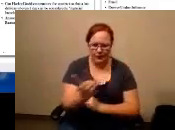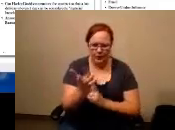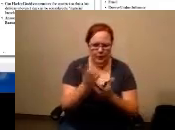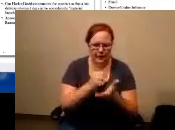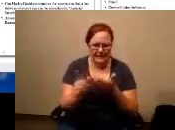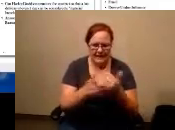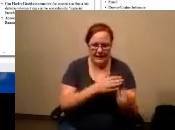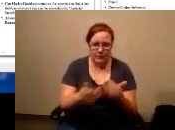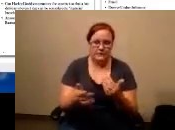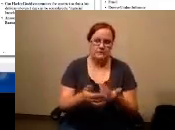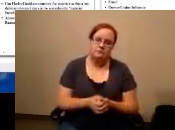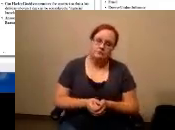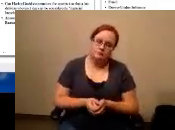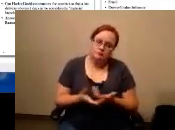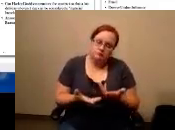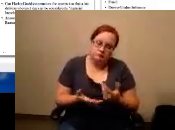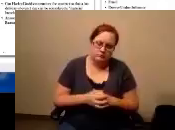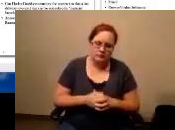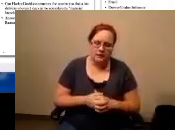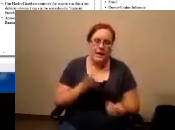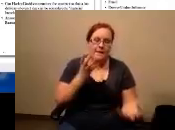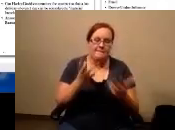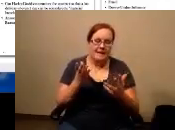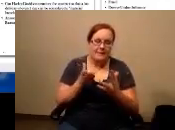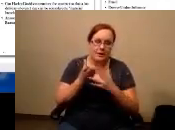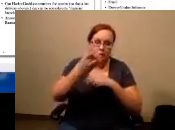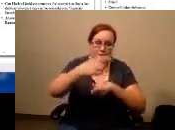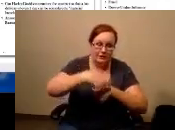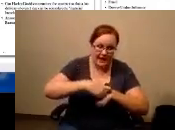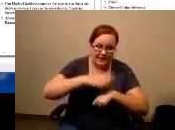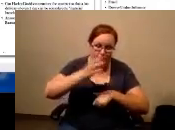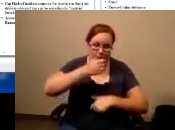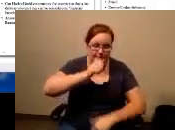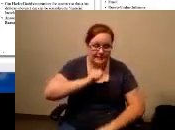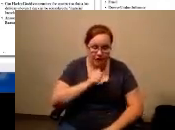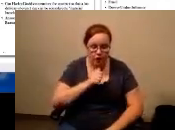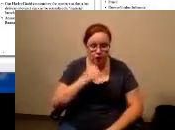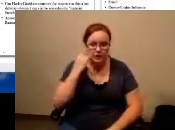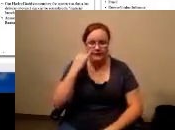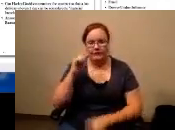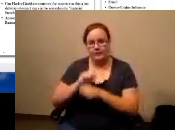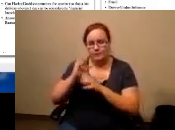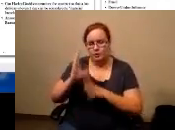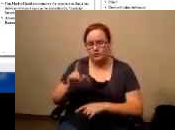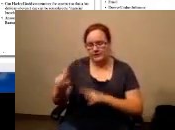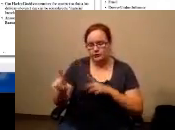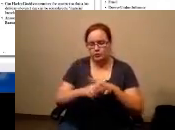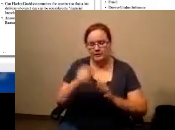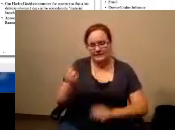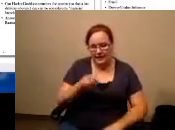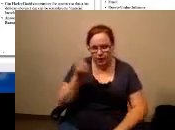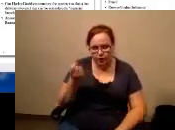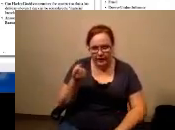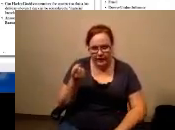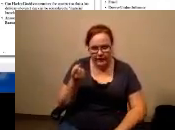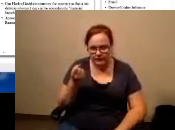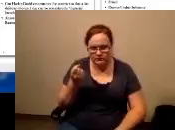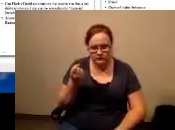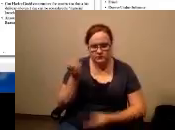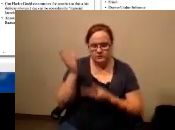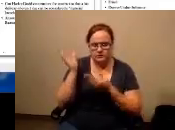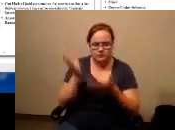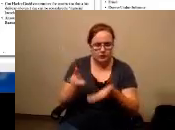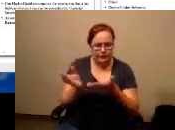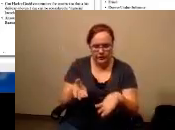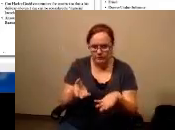Possibly it will suffer overtime if its employees had to come in on a Saturday and store them. Okay,